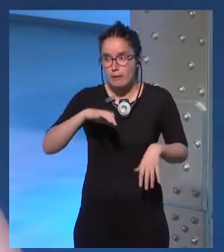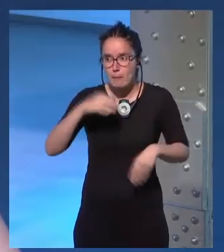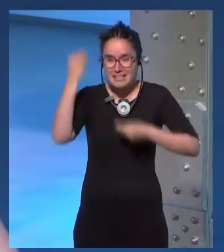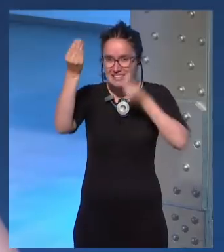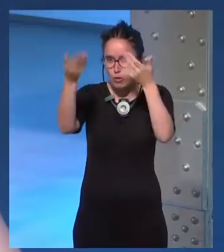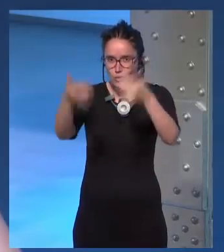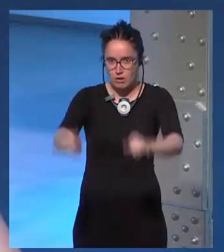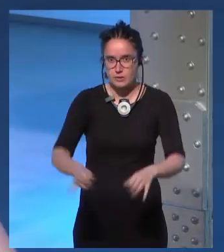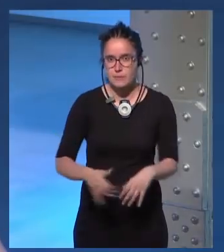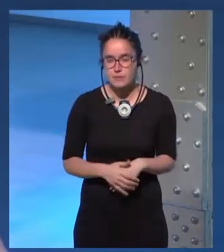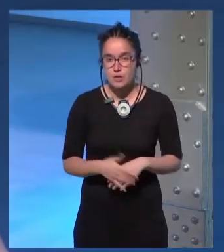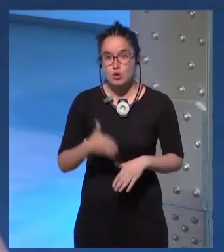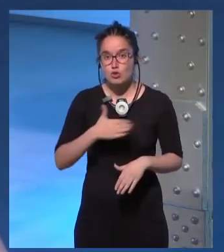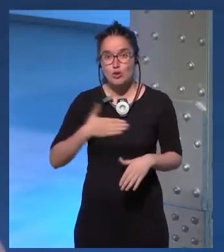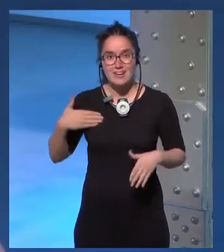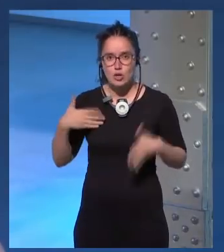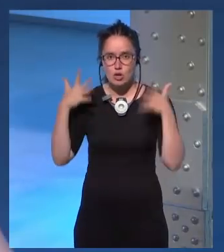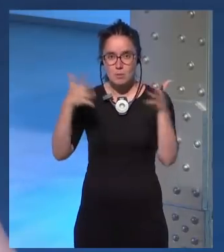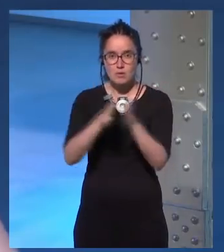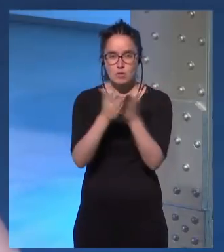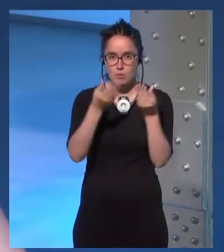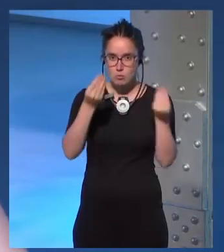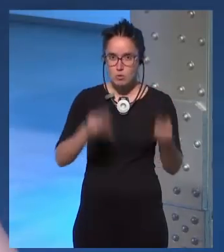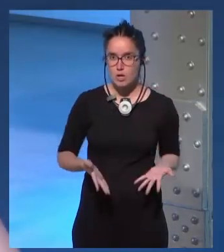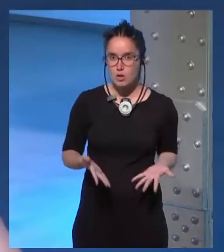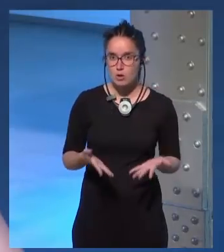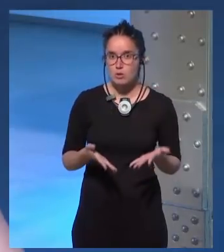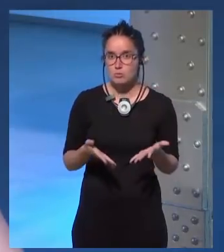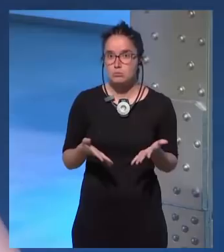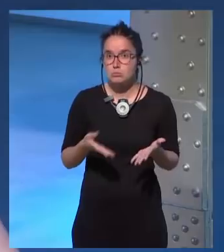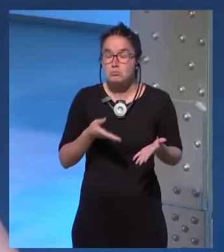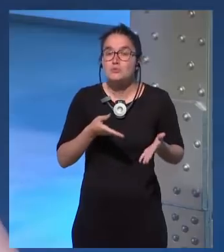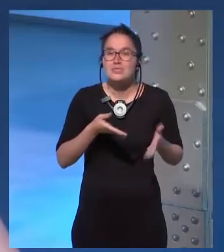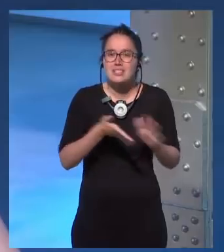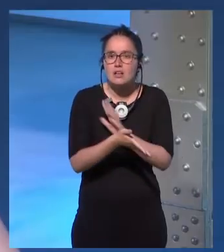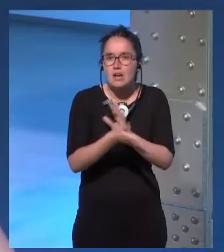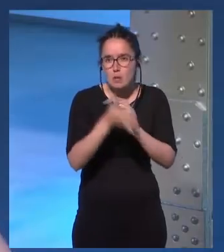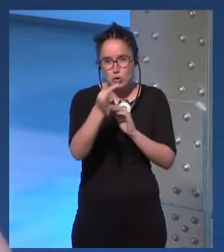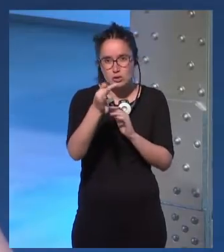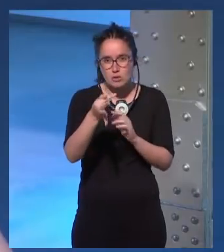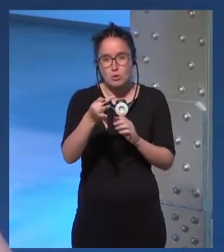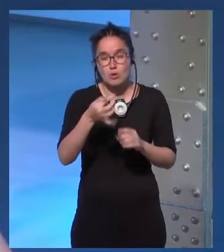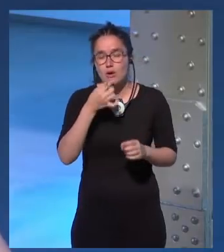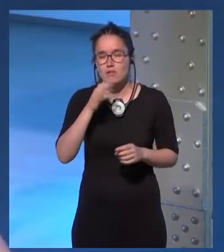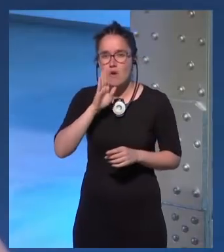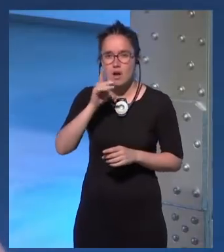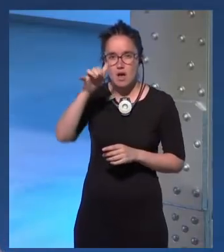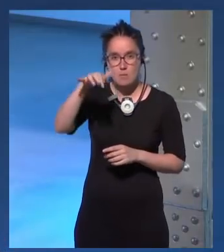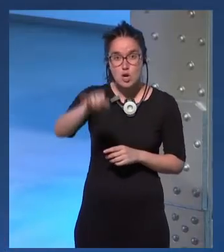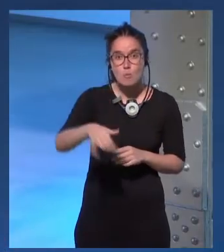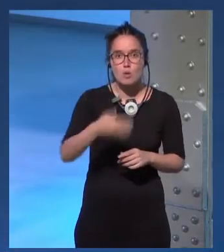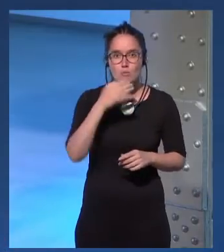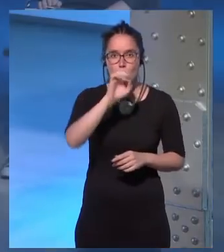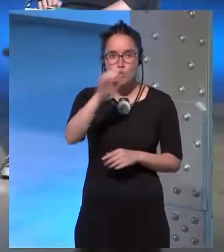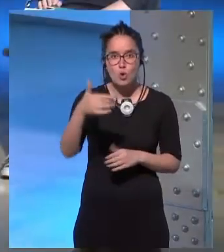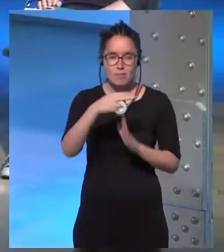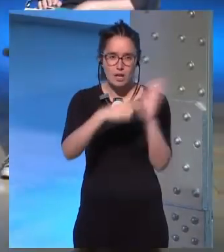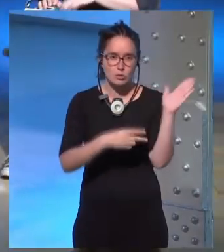evoke some interest in them. And I think that recommending a book is a good way to promote